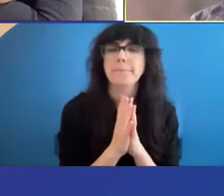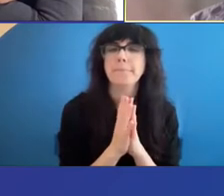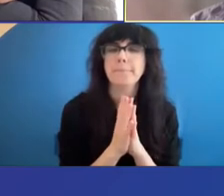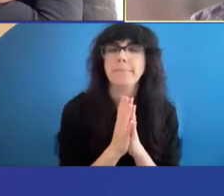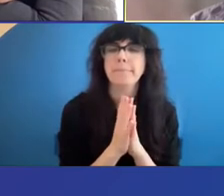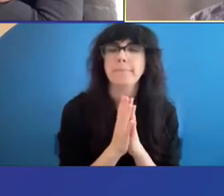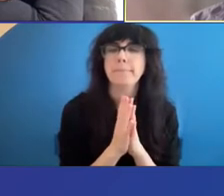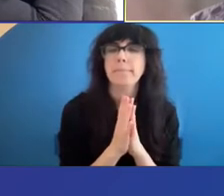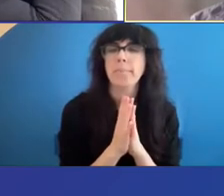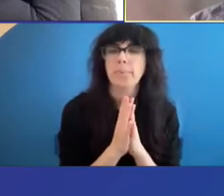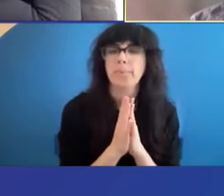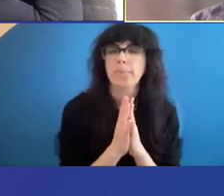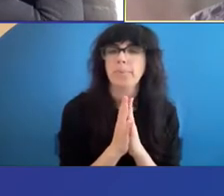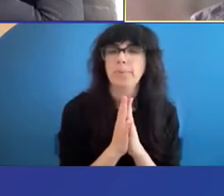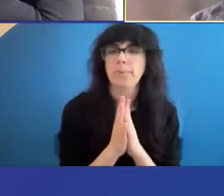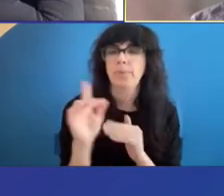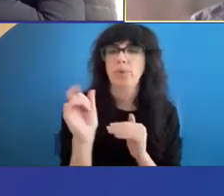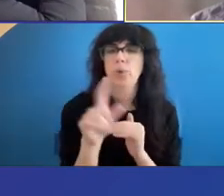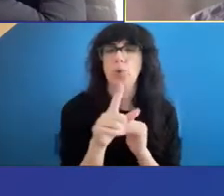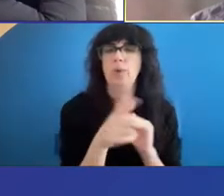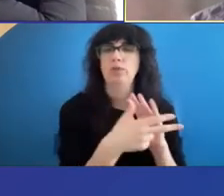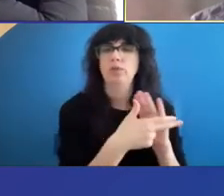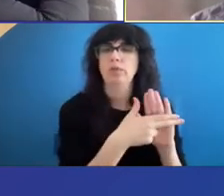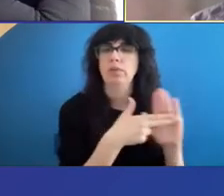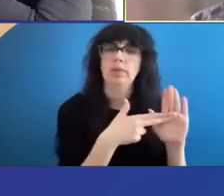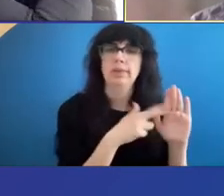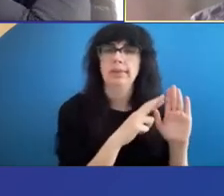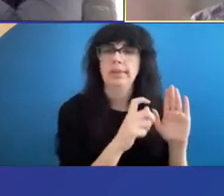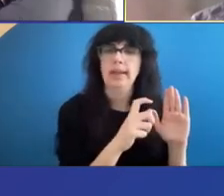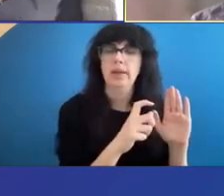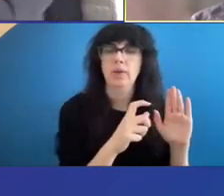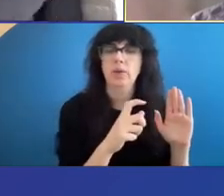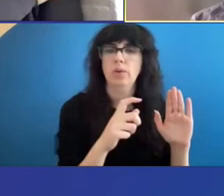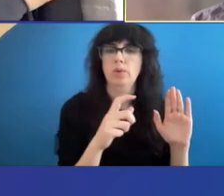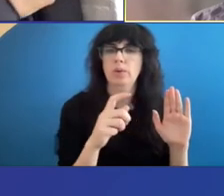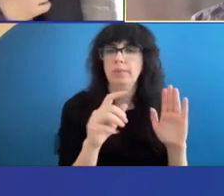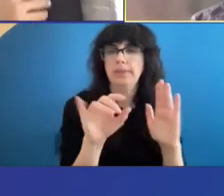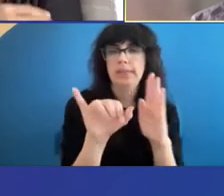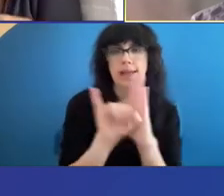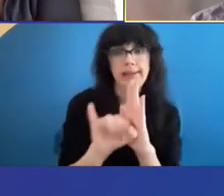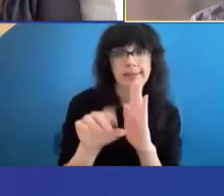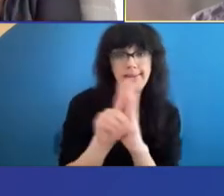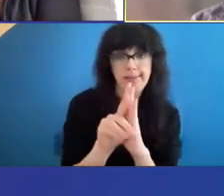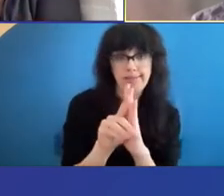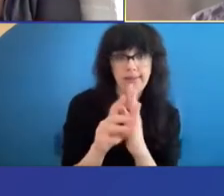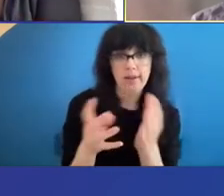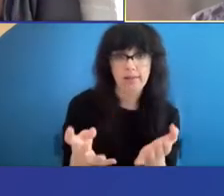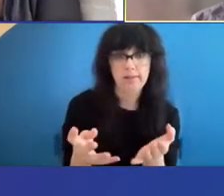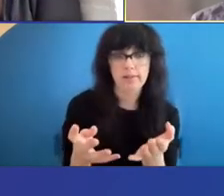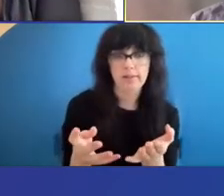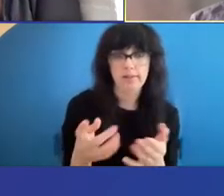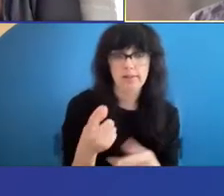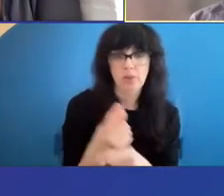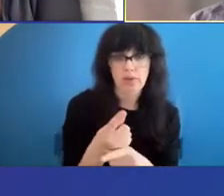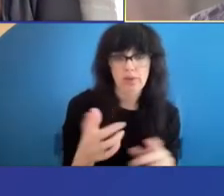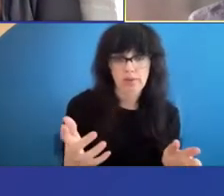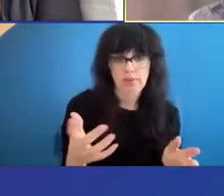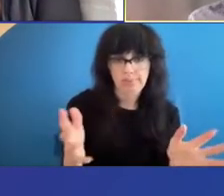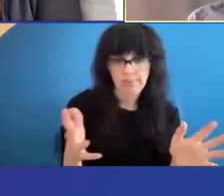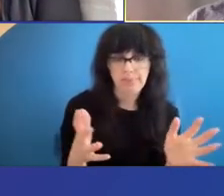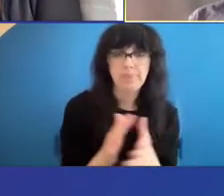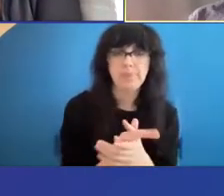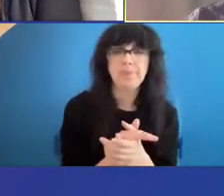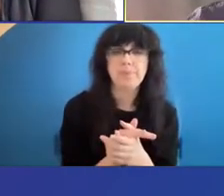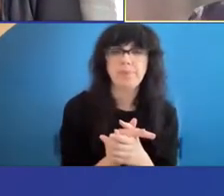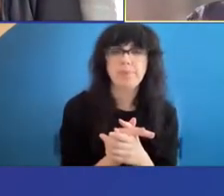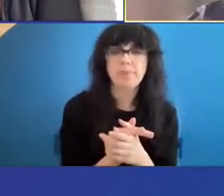The question, the diagnosis is means to identify, and, you know, in the common parlance, it's